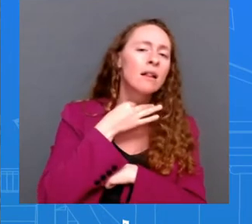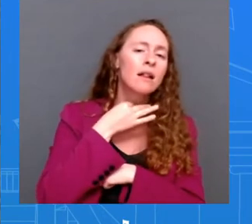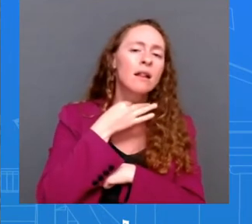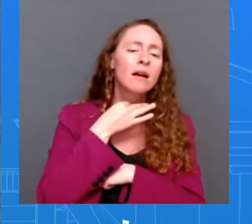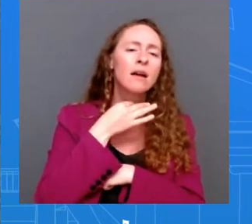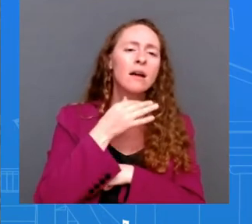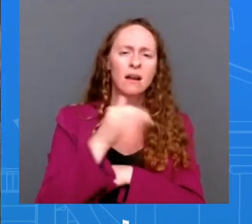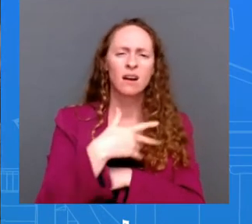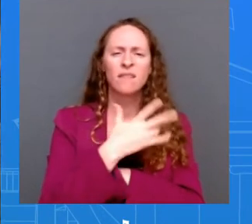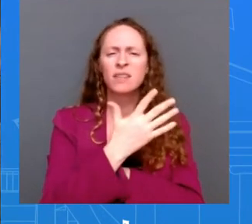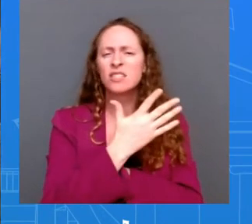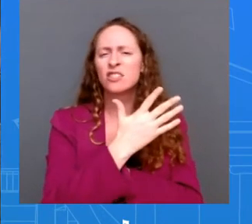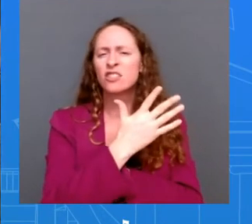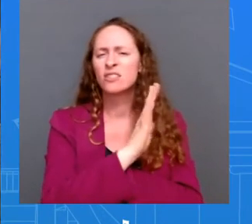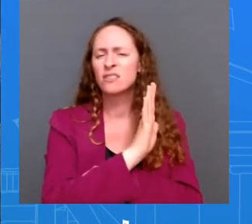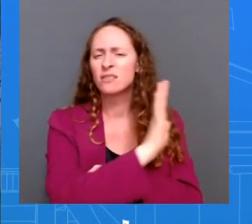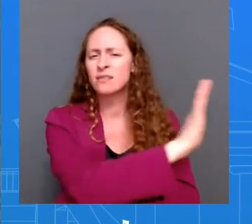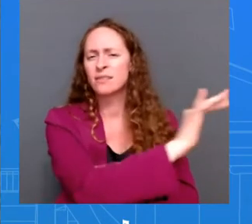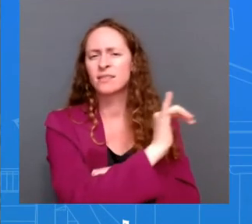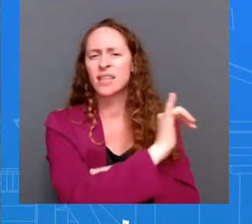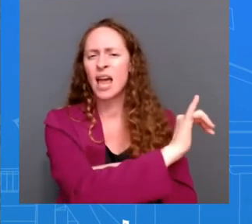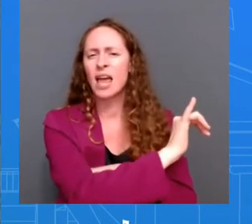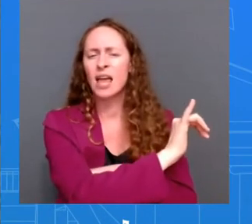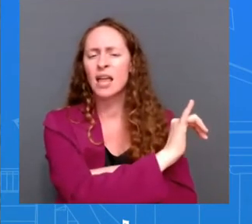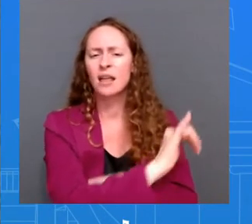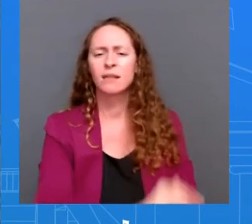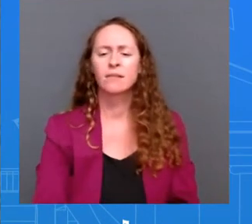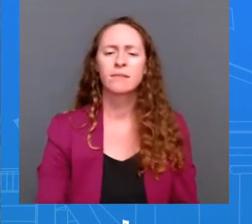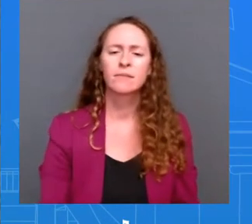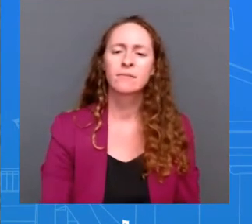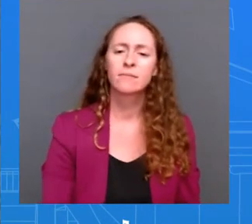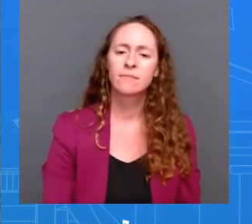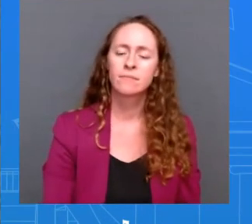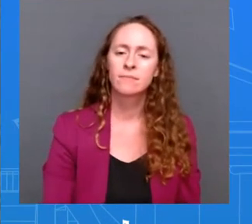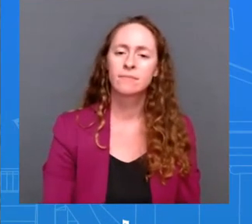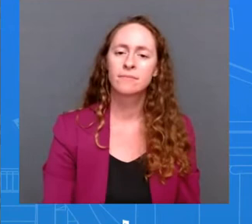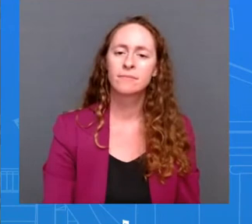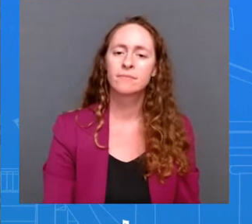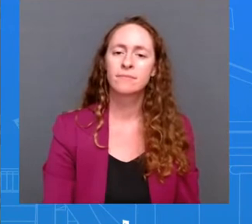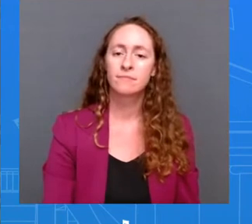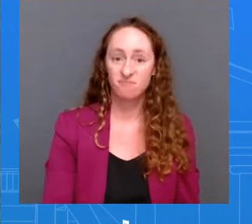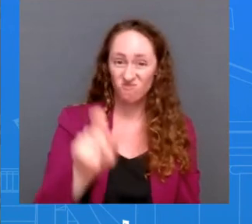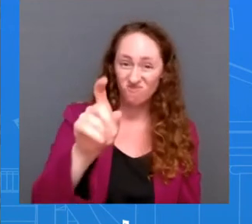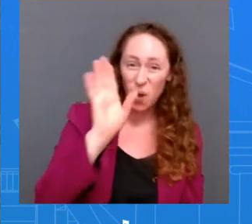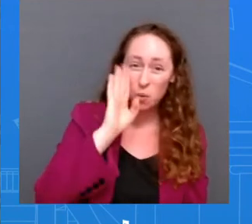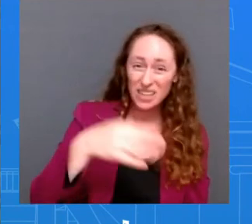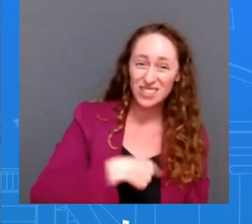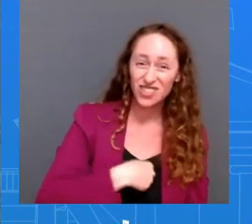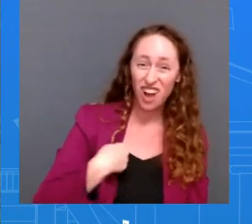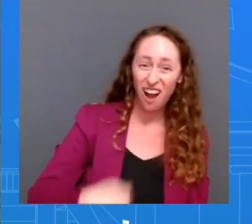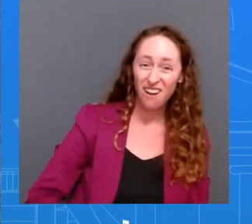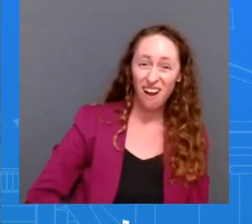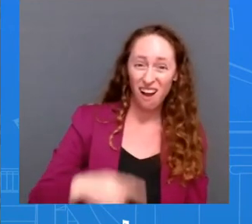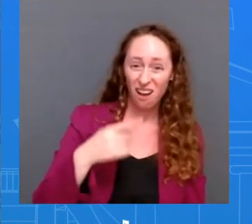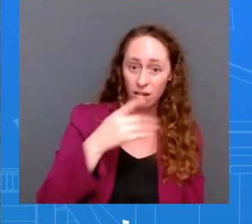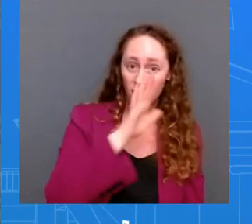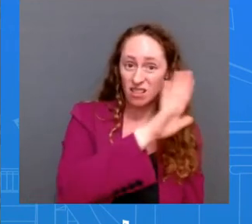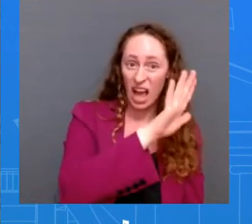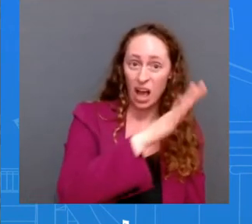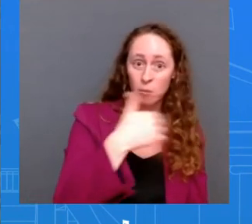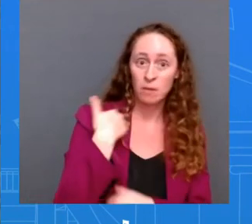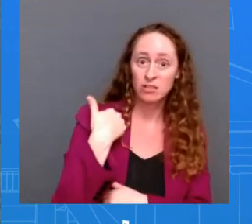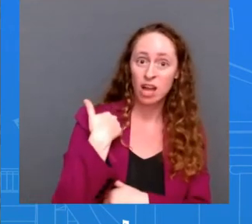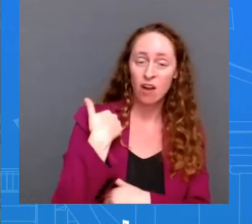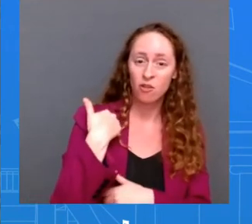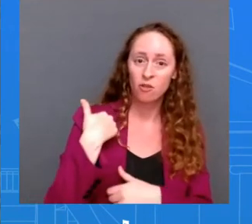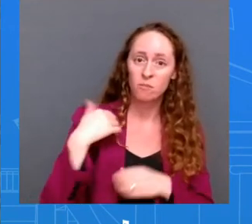action against Taiwan? I'm not going to speculate for what the Chinese may or may not do. We're telling you what we're